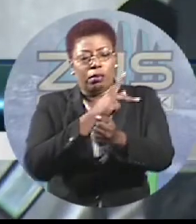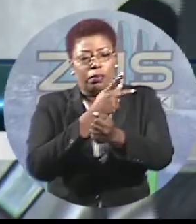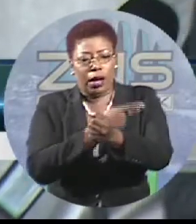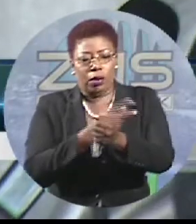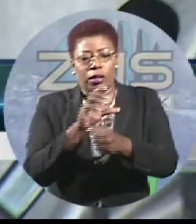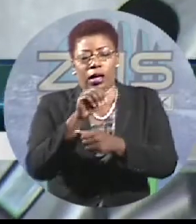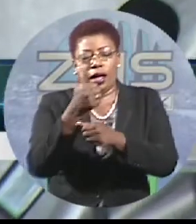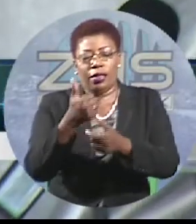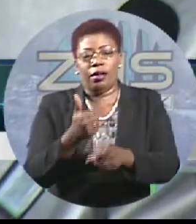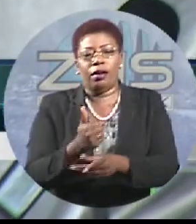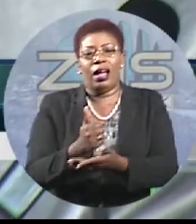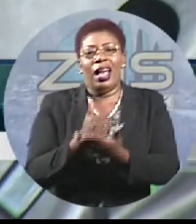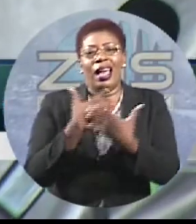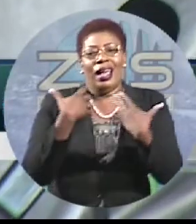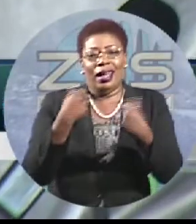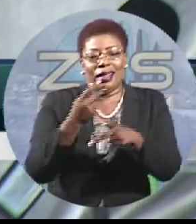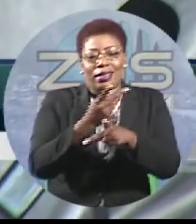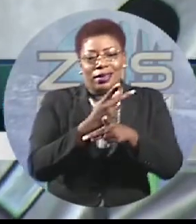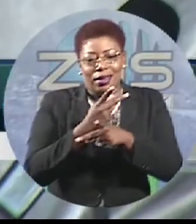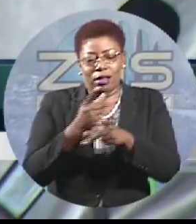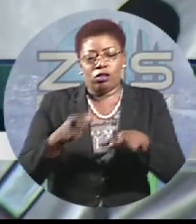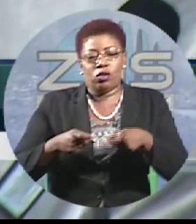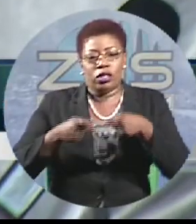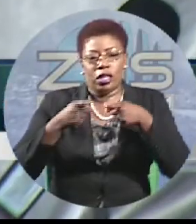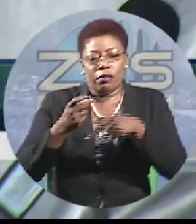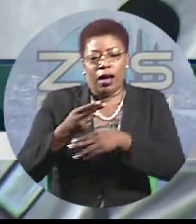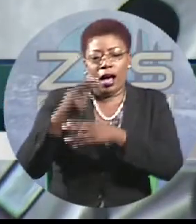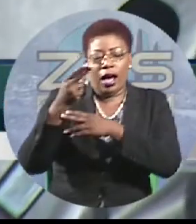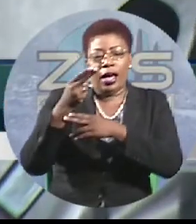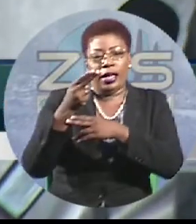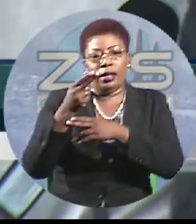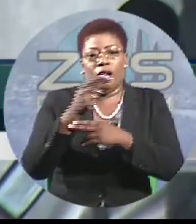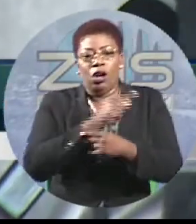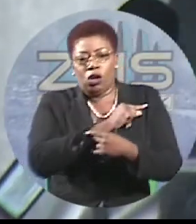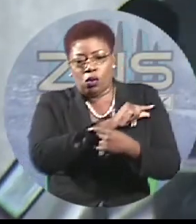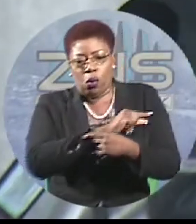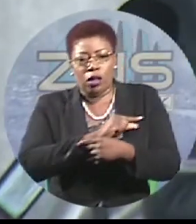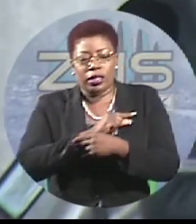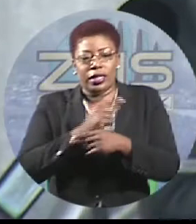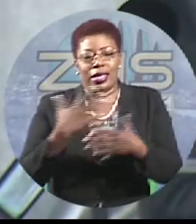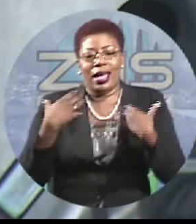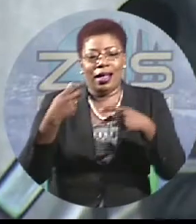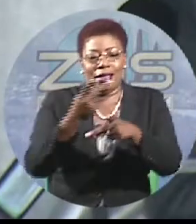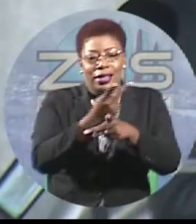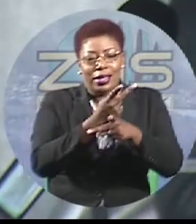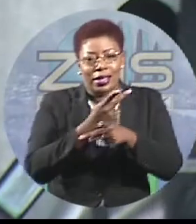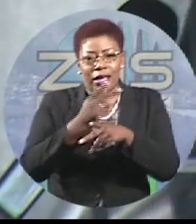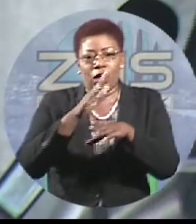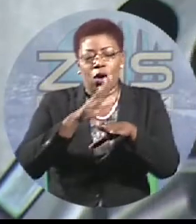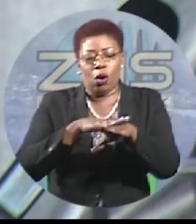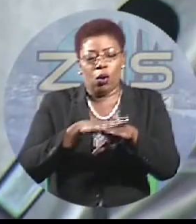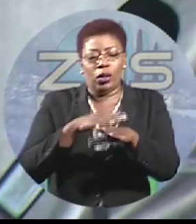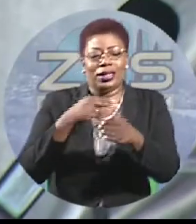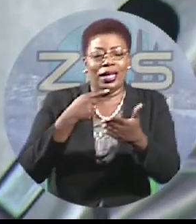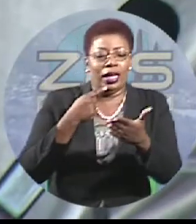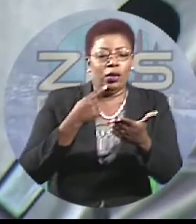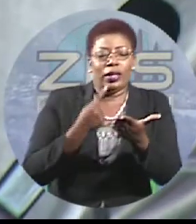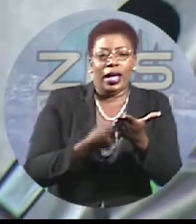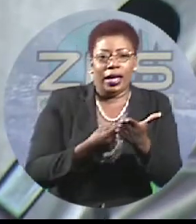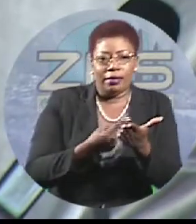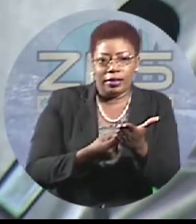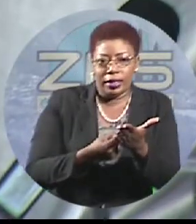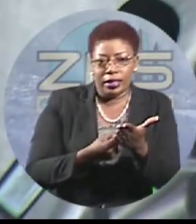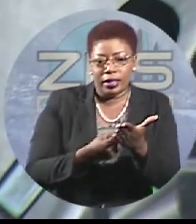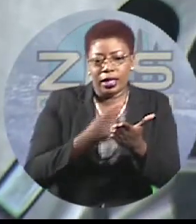givers to deliver high quality care based on evidence